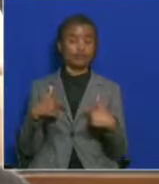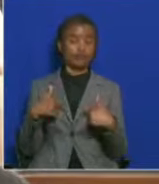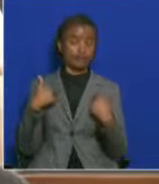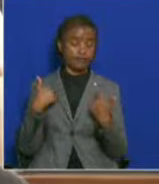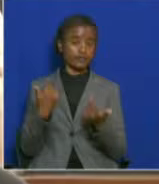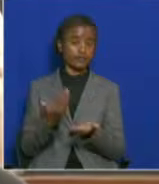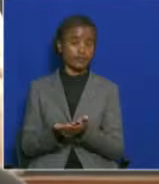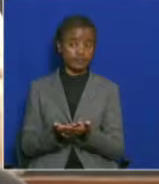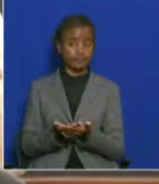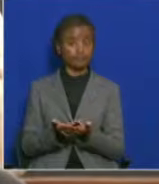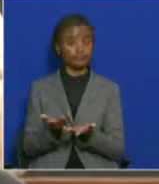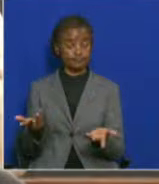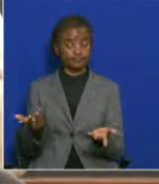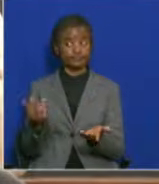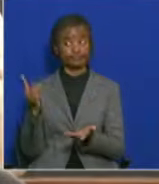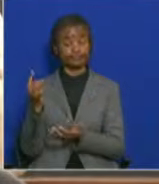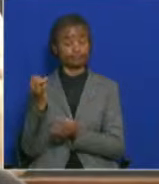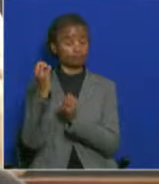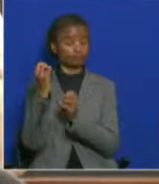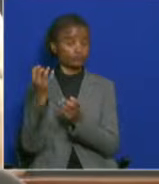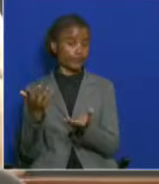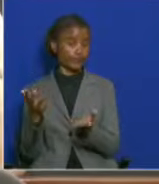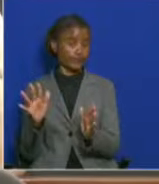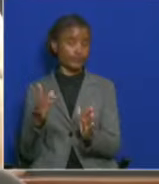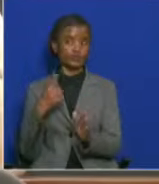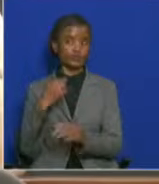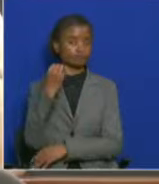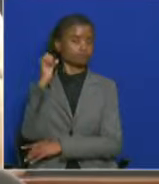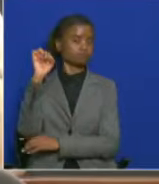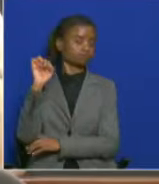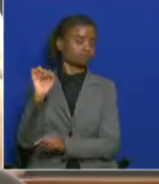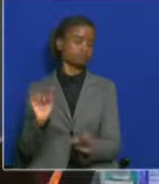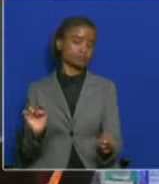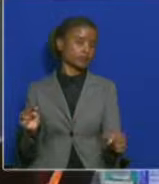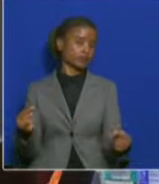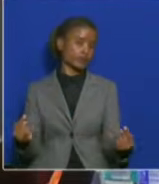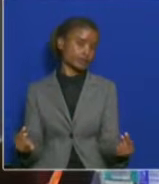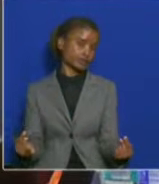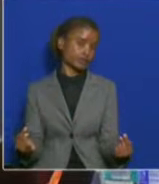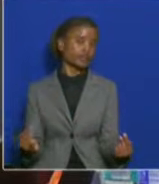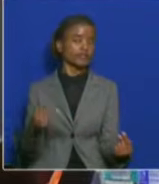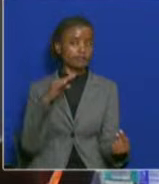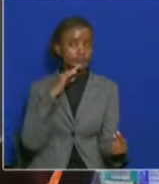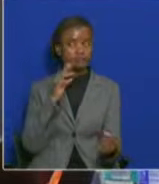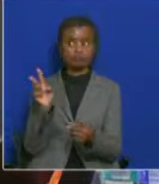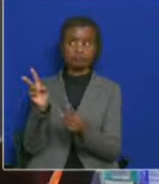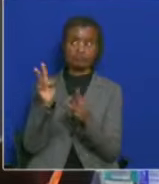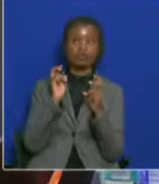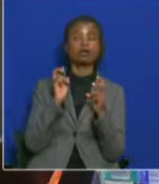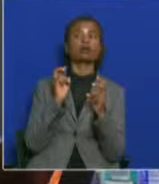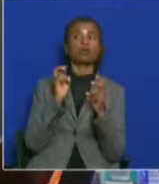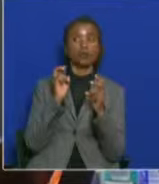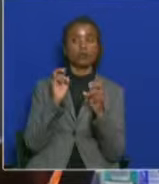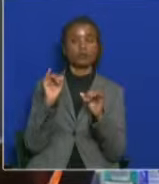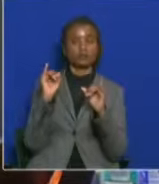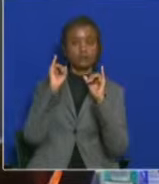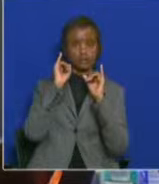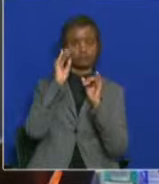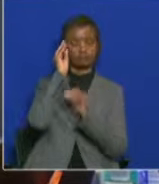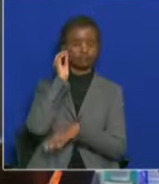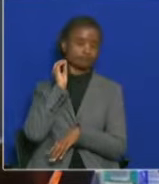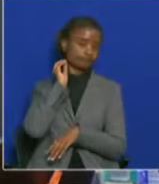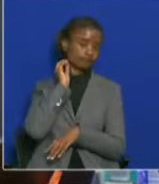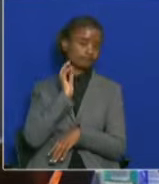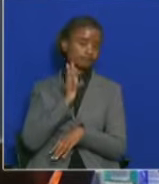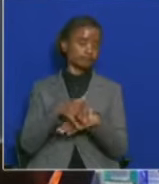cannot dismiss that out of hand, of course. We must take it seriously. So to that end, Chair, there will be an application